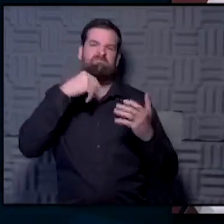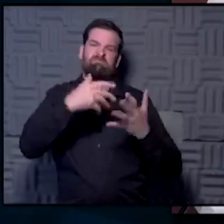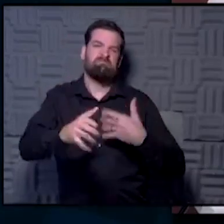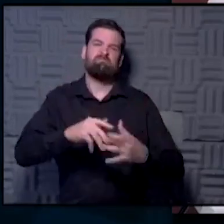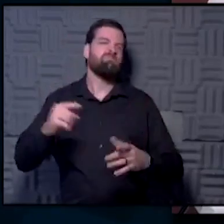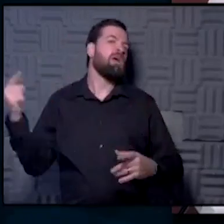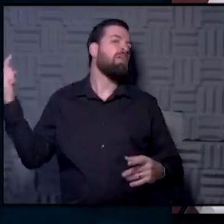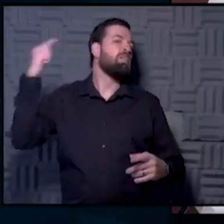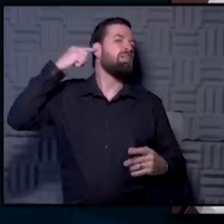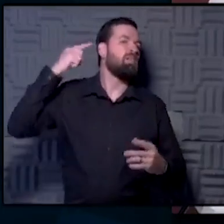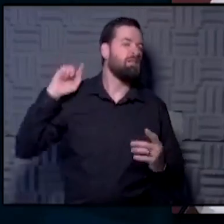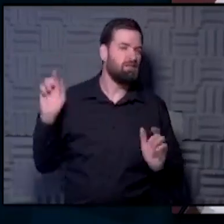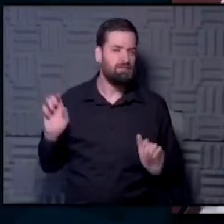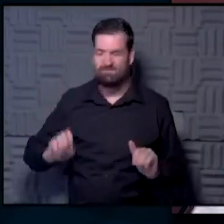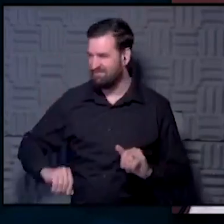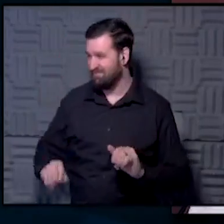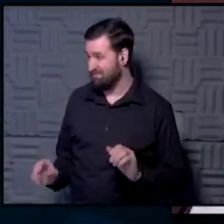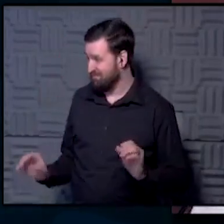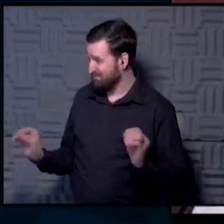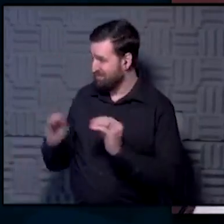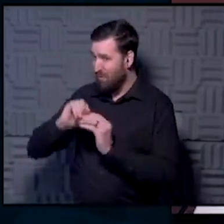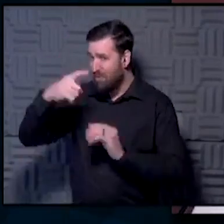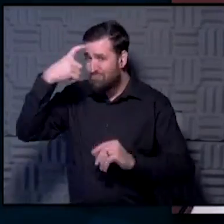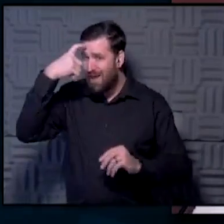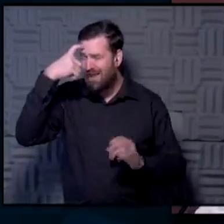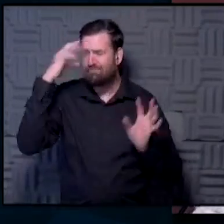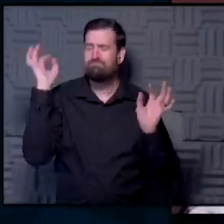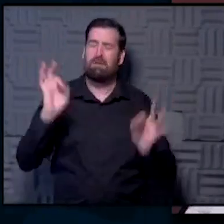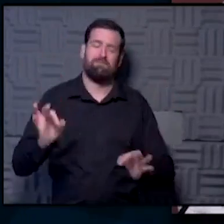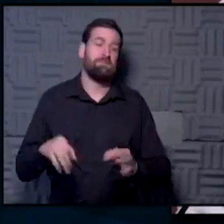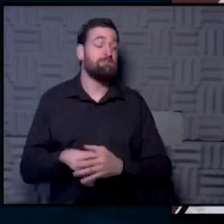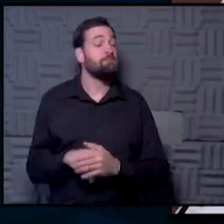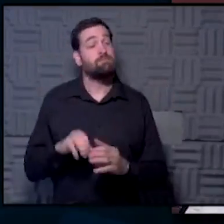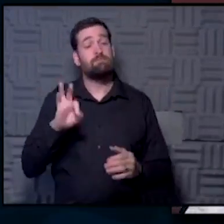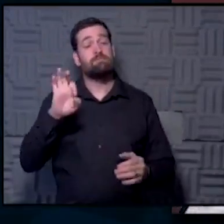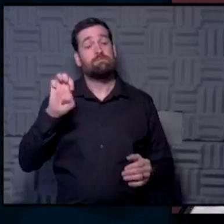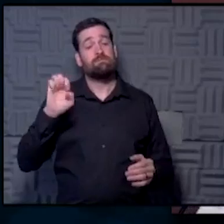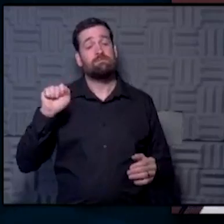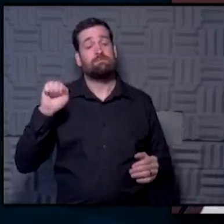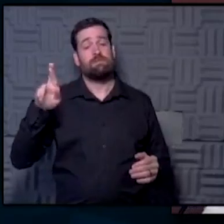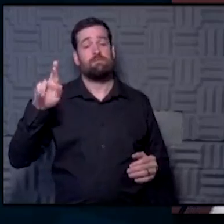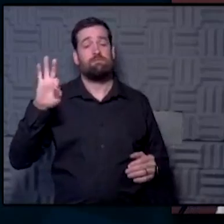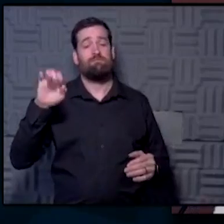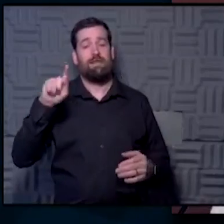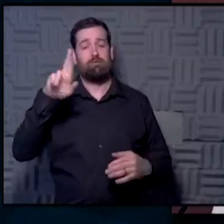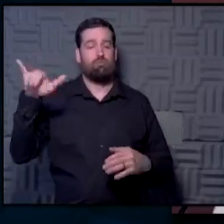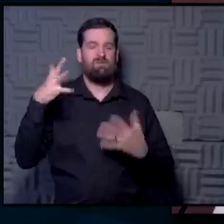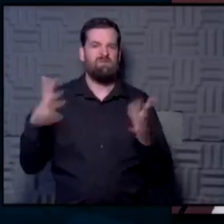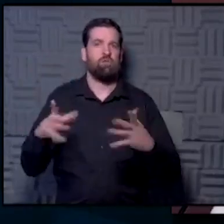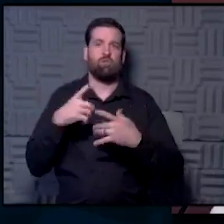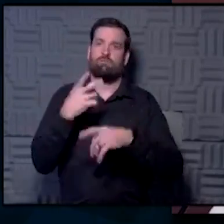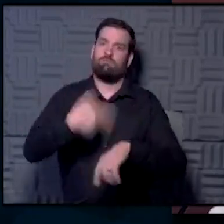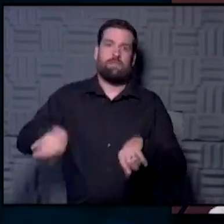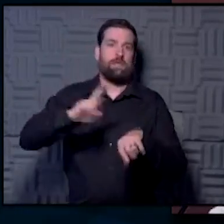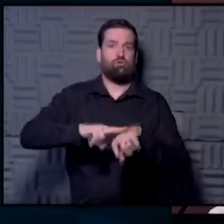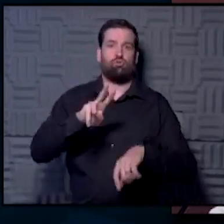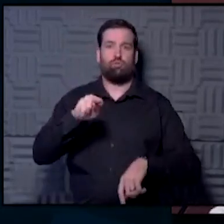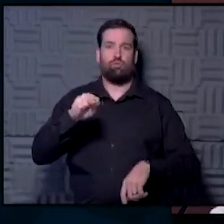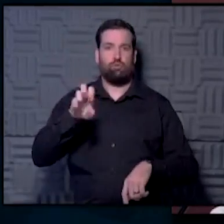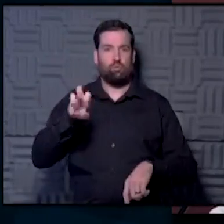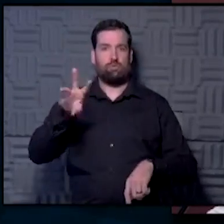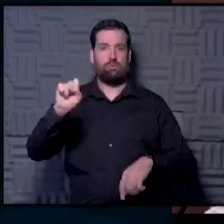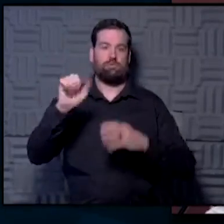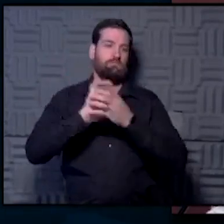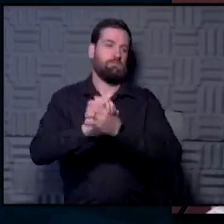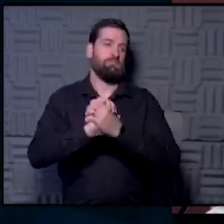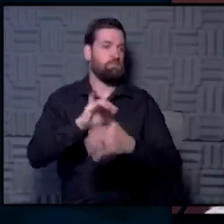that makes sense. Like you get more of the brain that way. So, well, Fear Factory has made this national news. So congratulations for doing that. That's